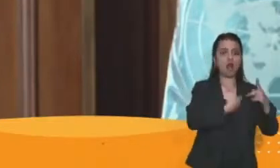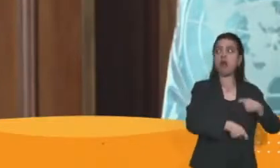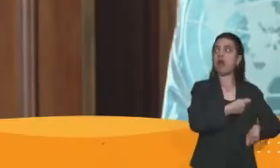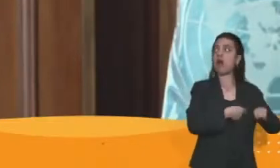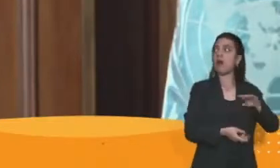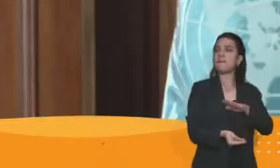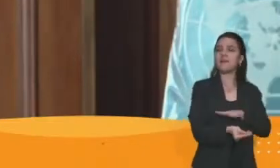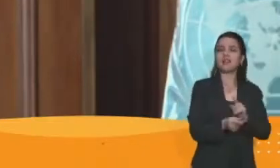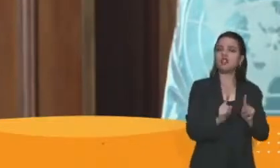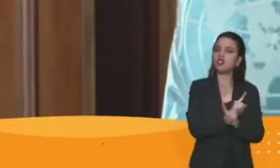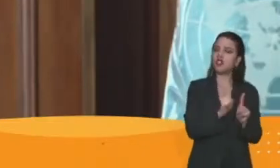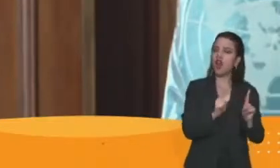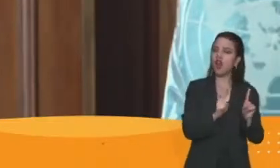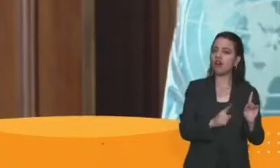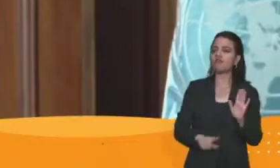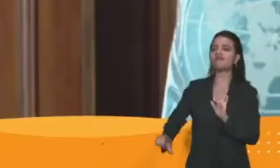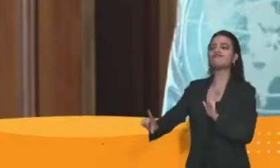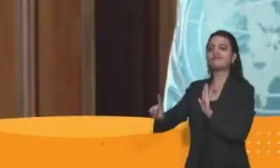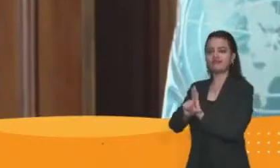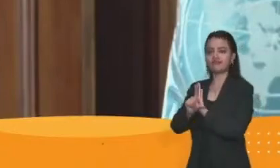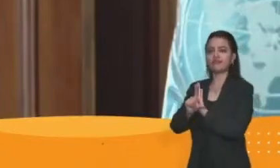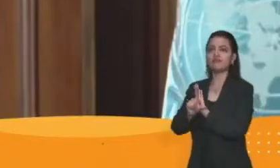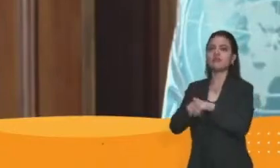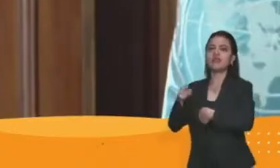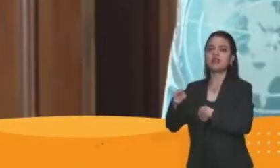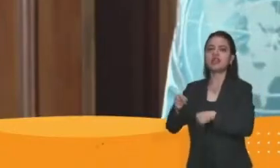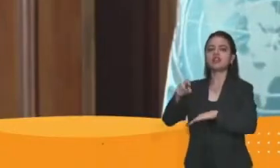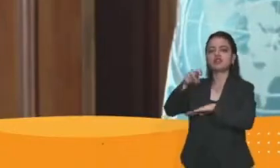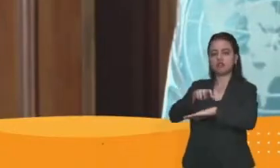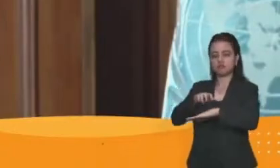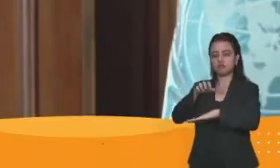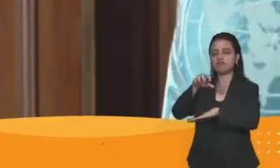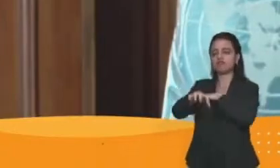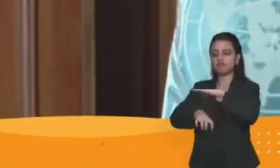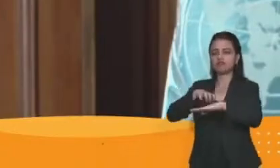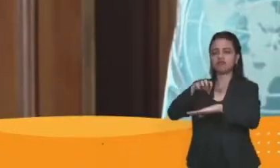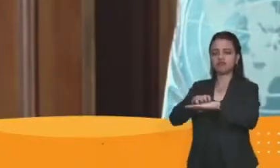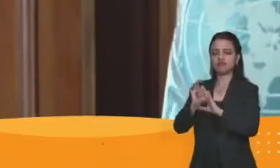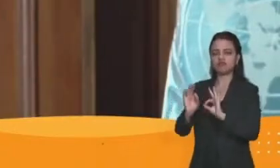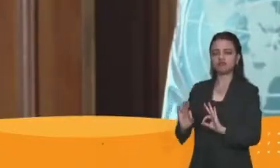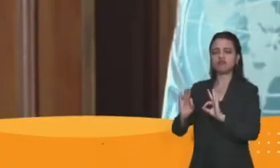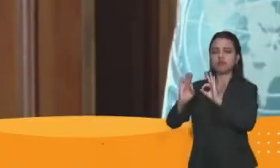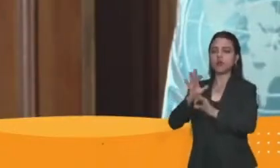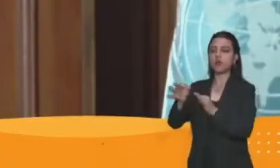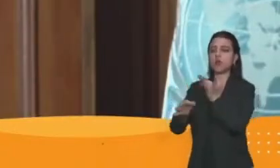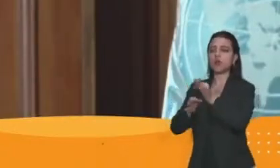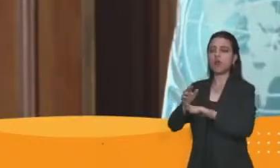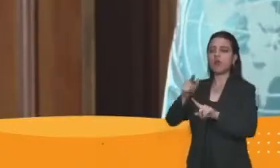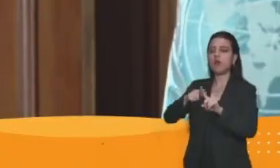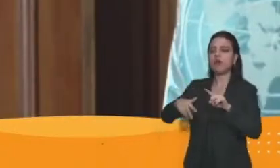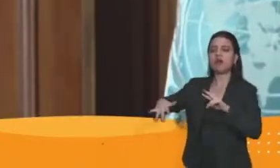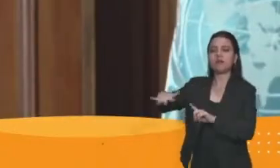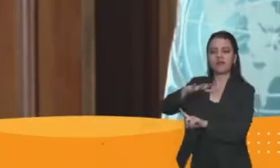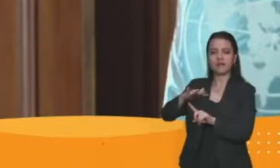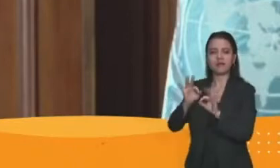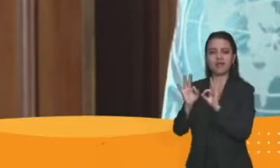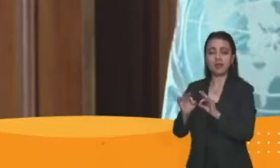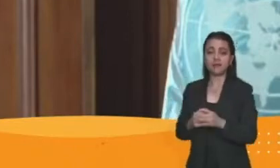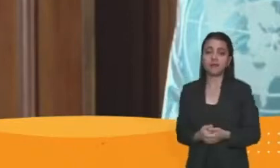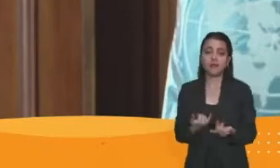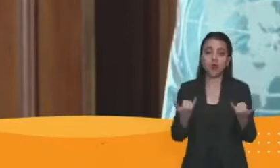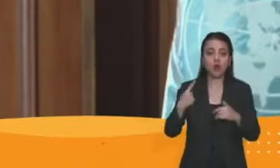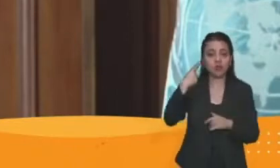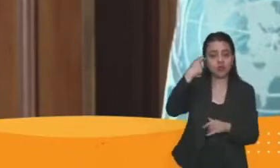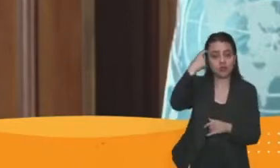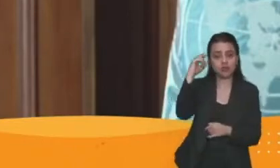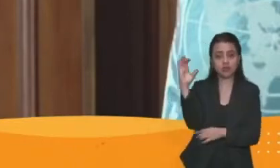economies to legal ones, and the entrepreneur part was also here, and the productive side as well. Colombia